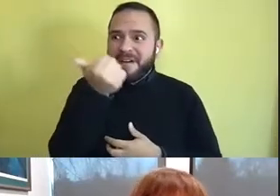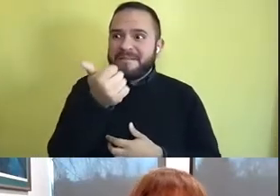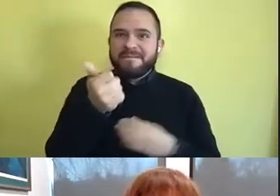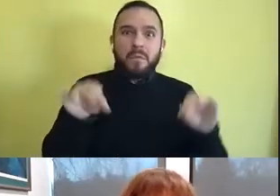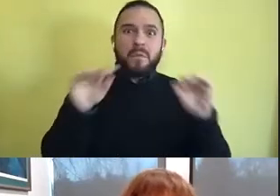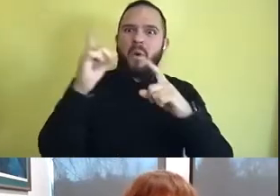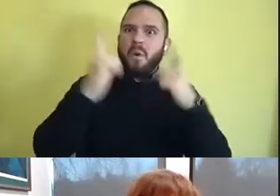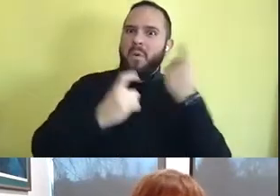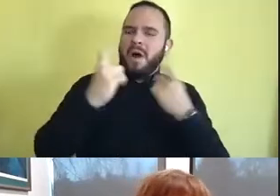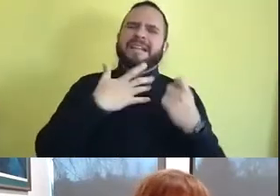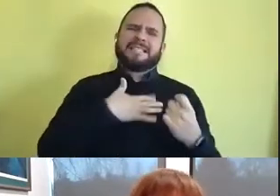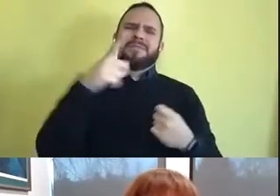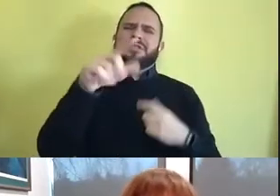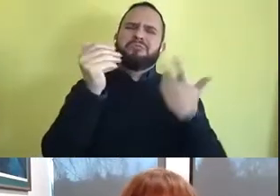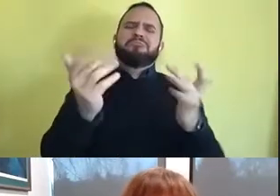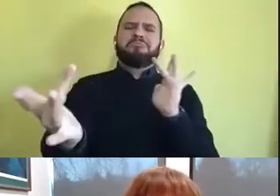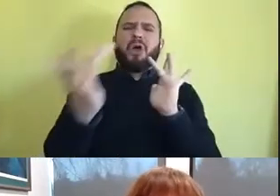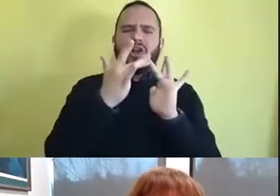webinar, please contact us at